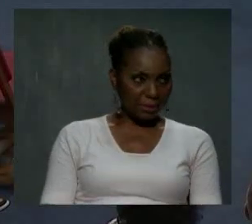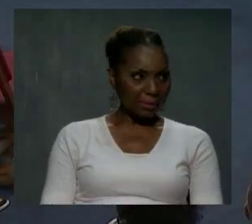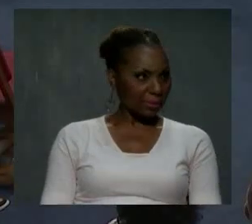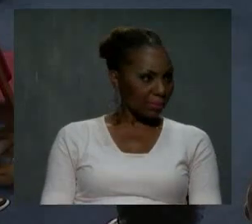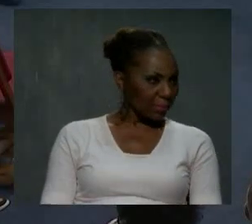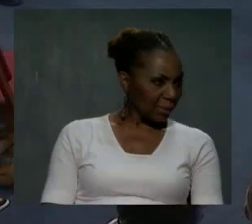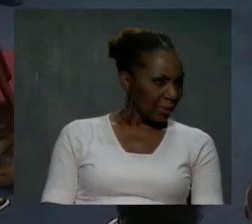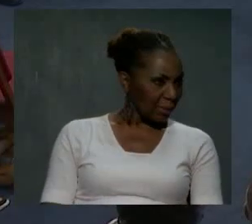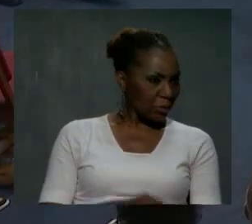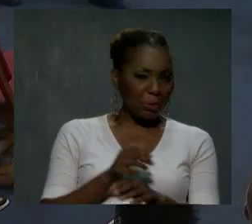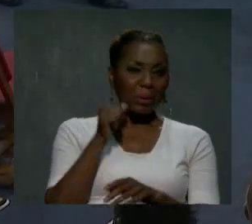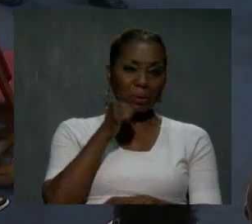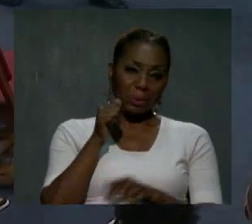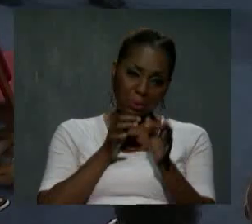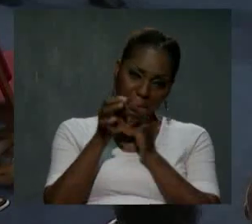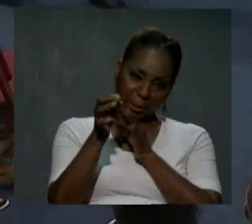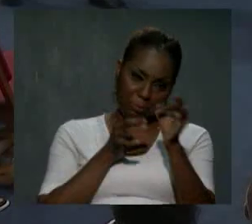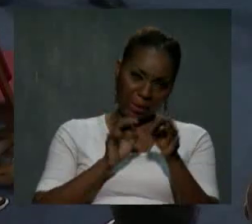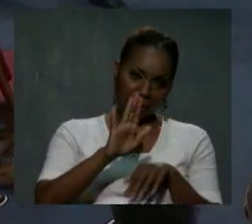take a while to paint,